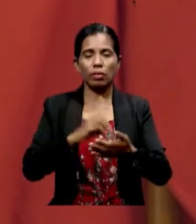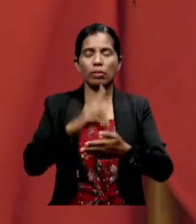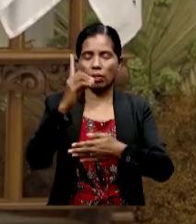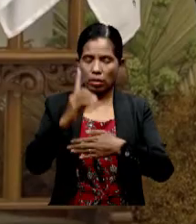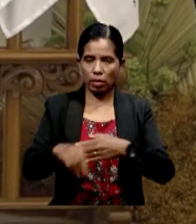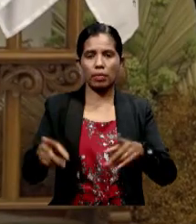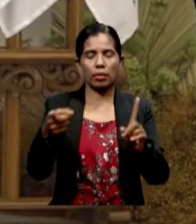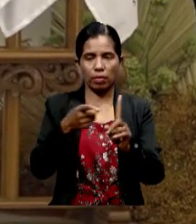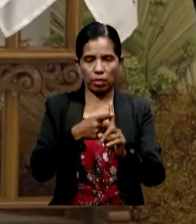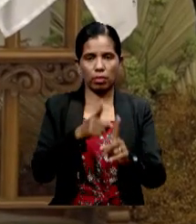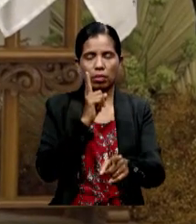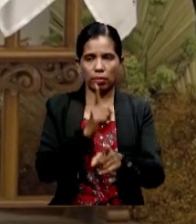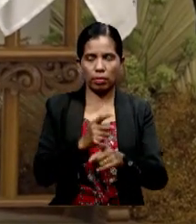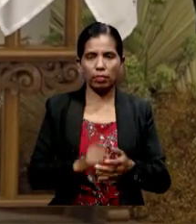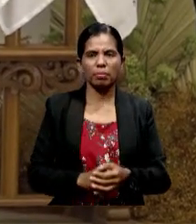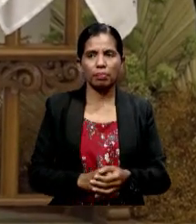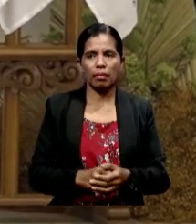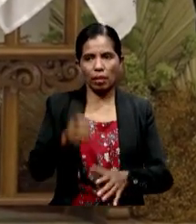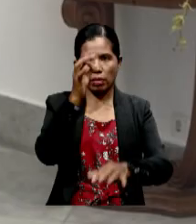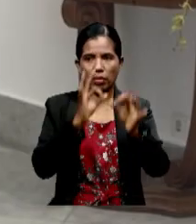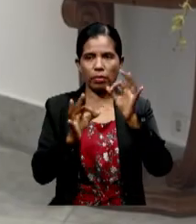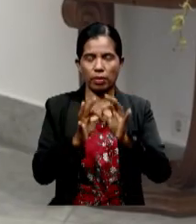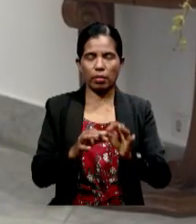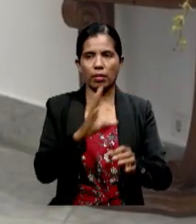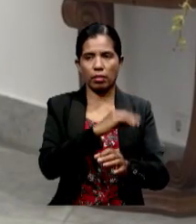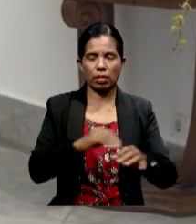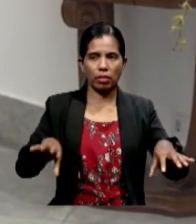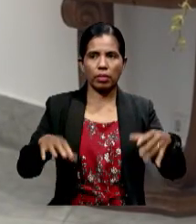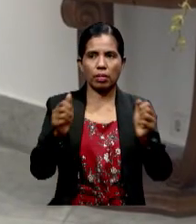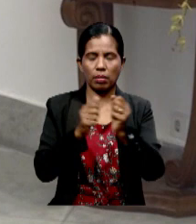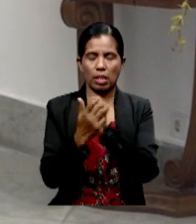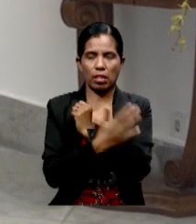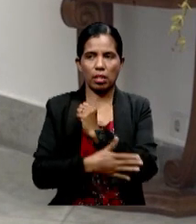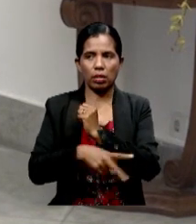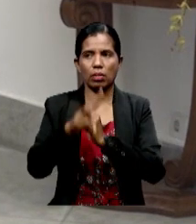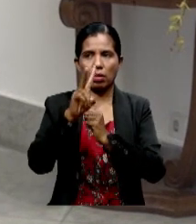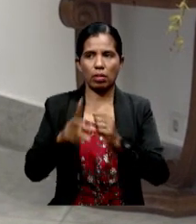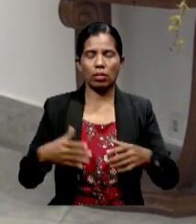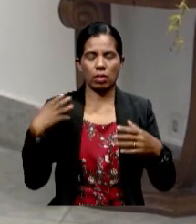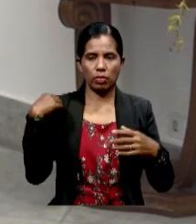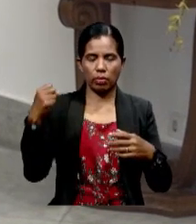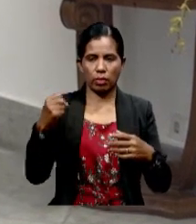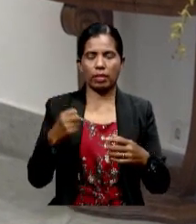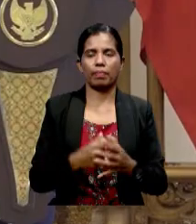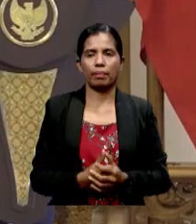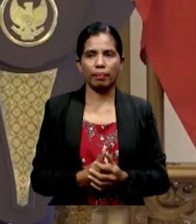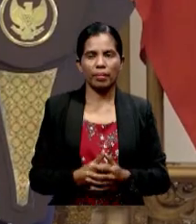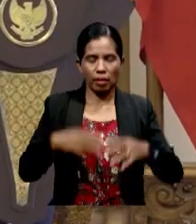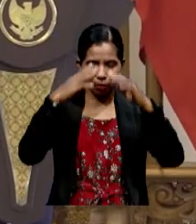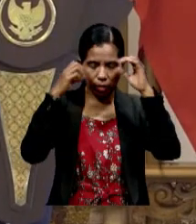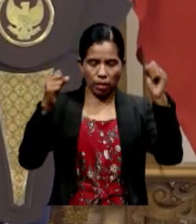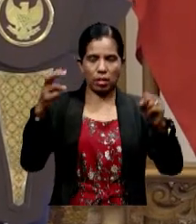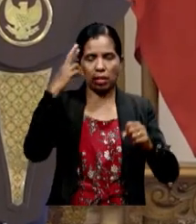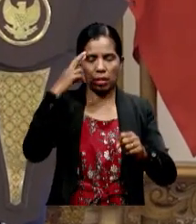positivo tebes. Jokowi mos firme tinkatak relação comércio nação Ruané sei forte liutan. Presidente José Ramos